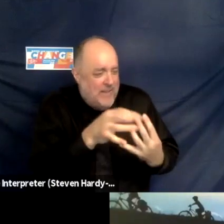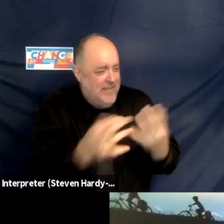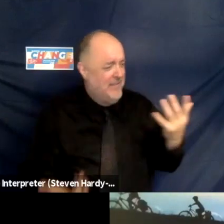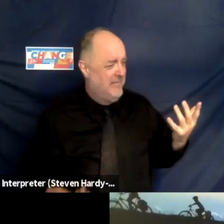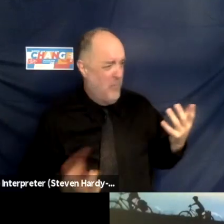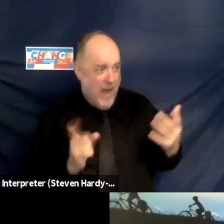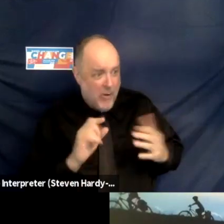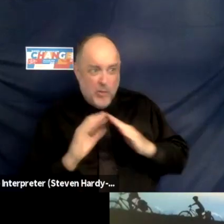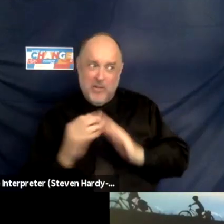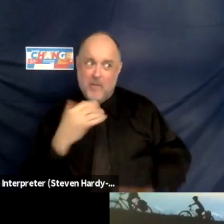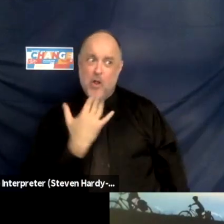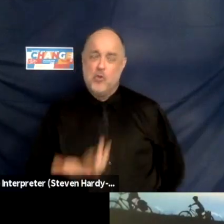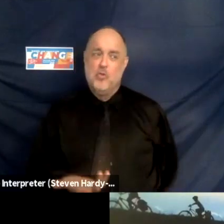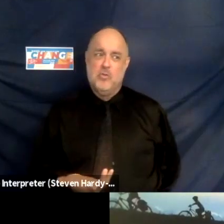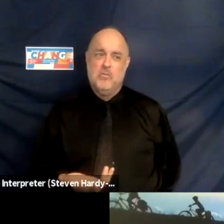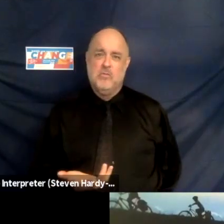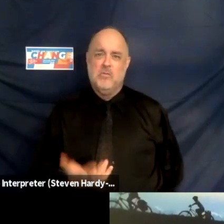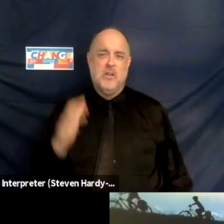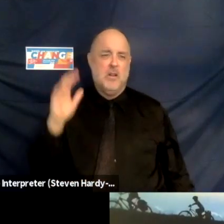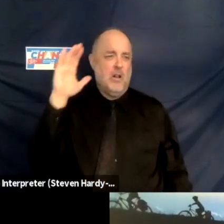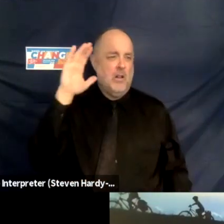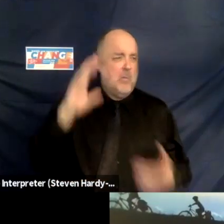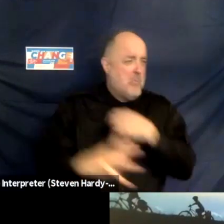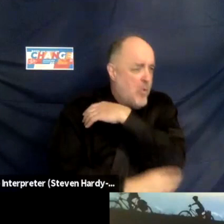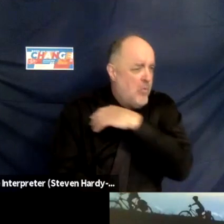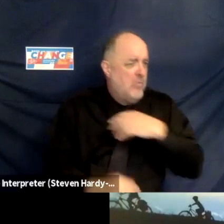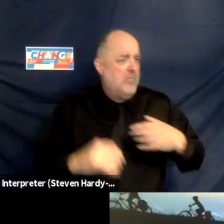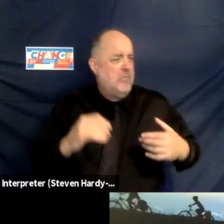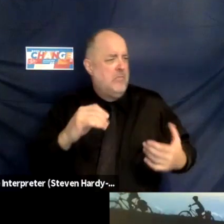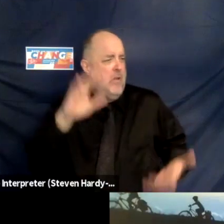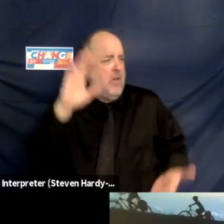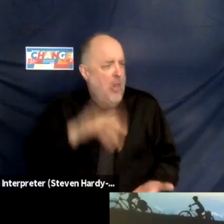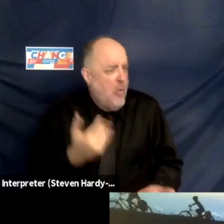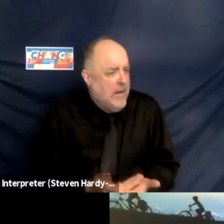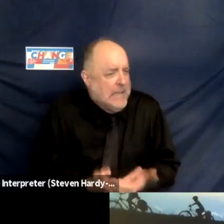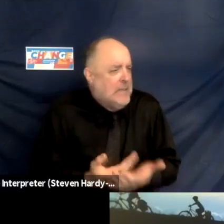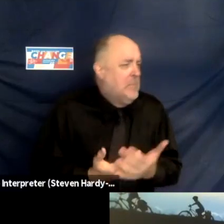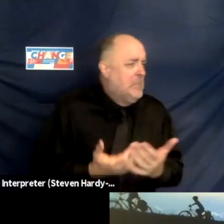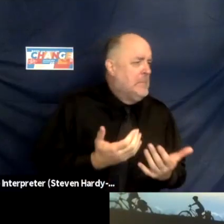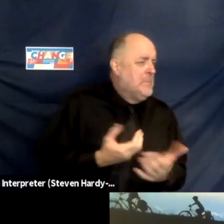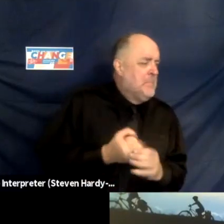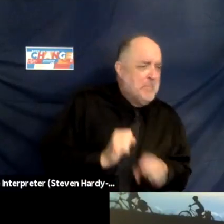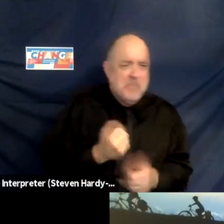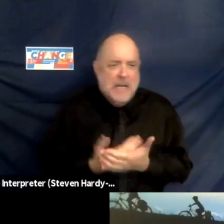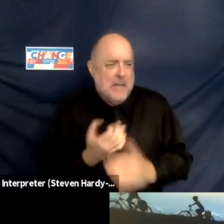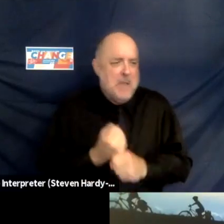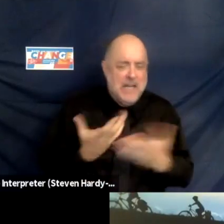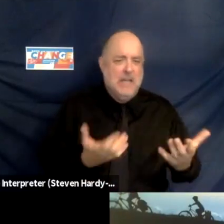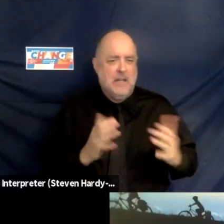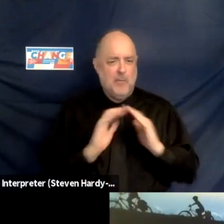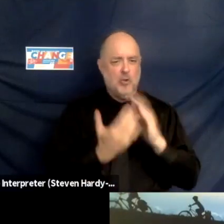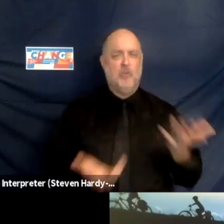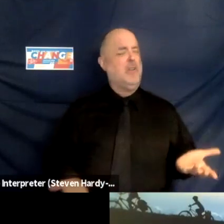color and low income neighborhoods. As such, as I also have